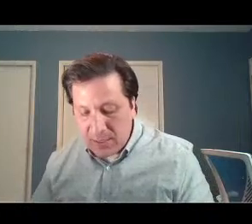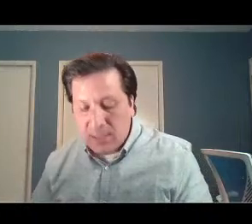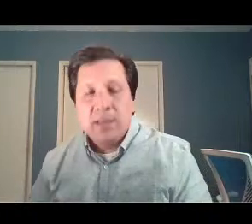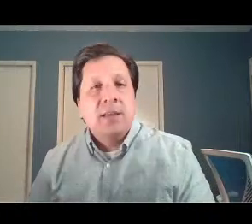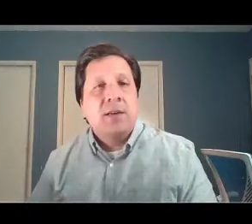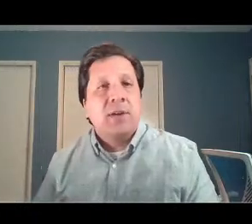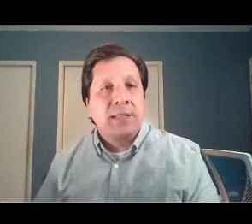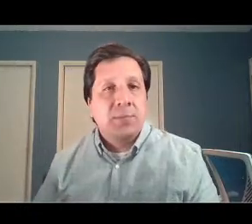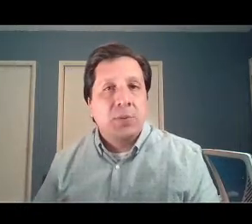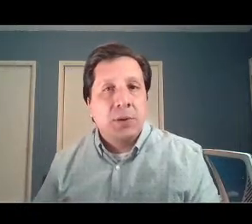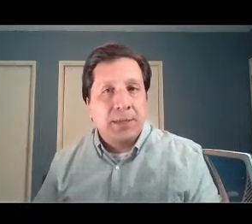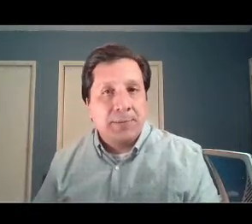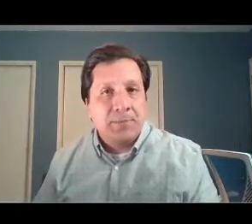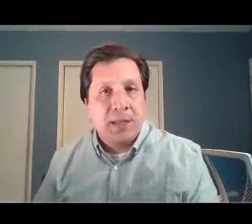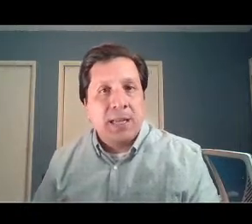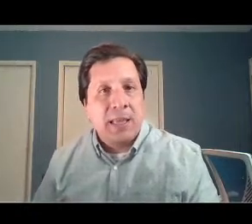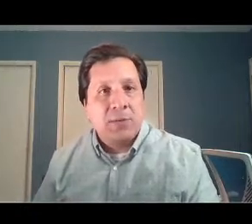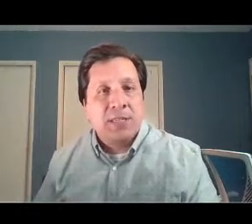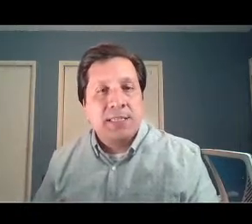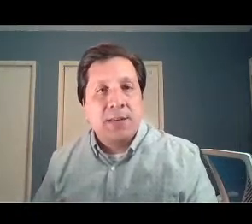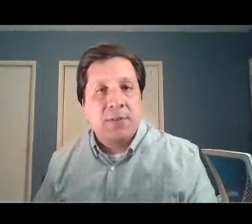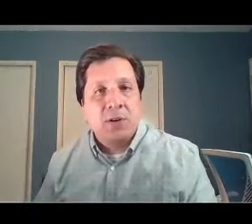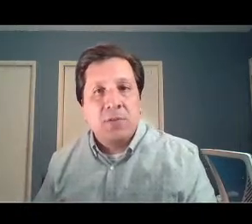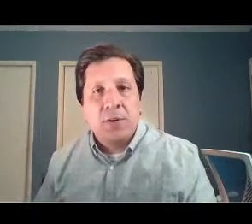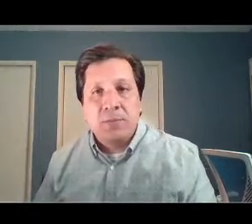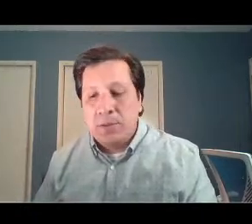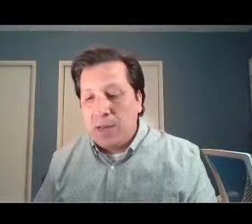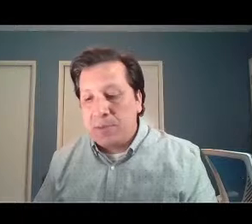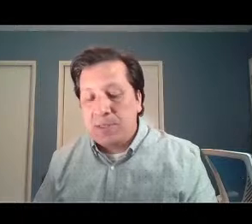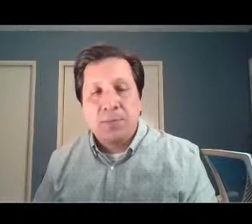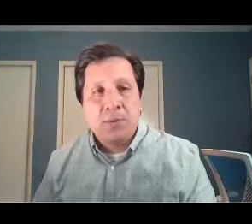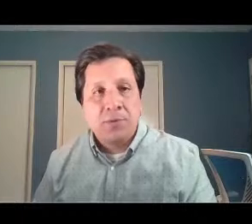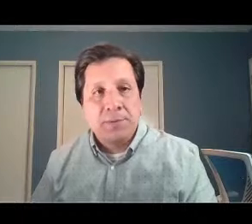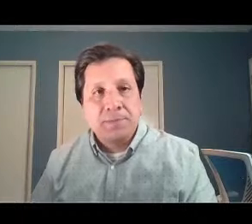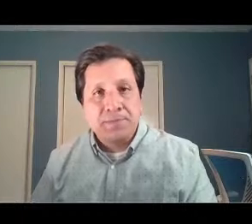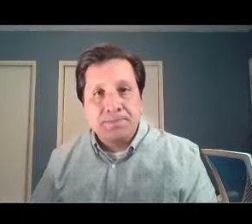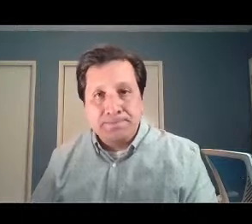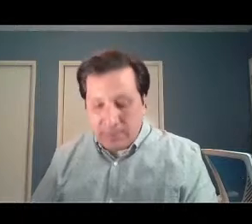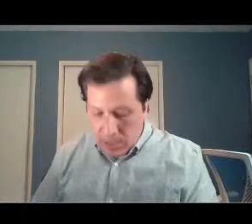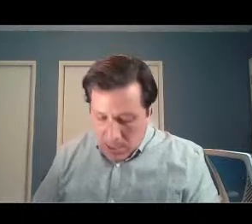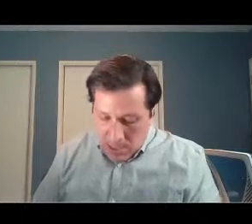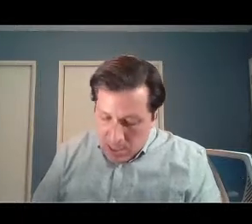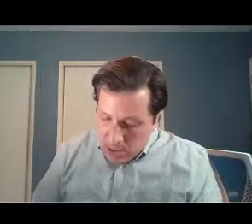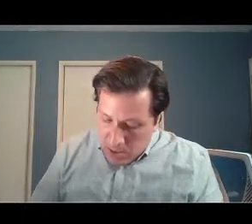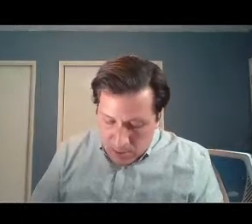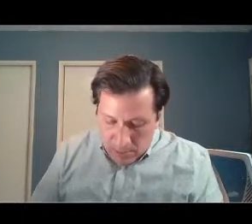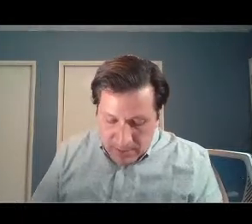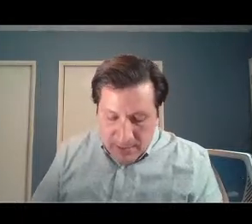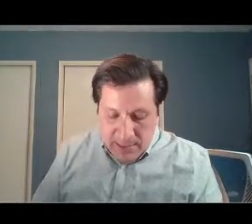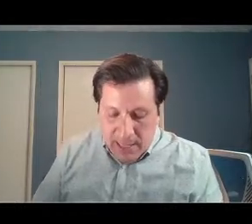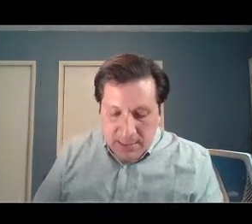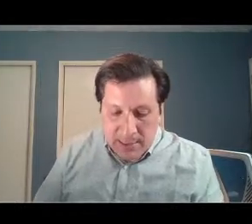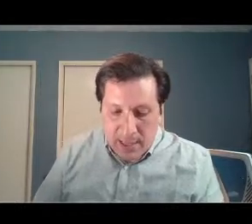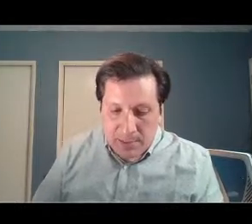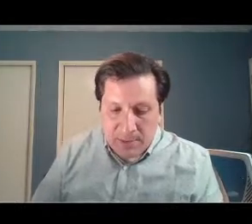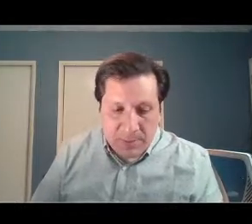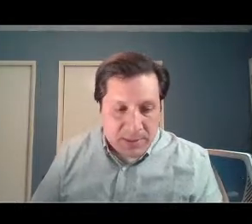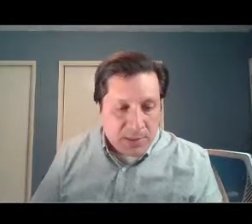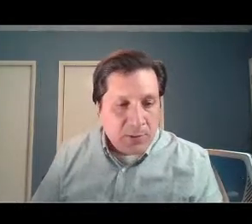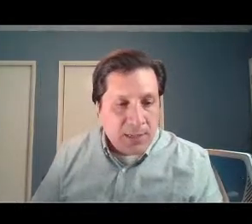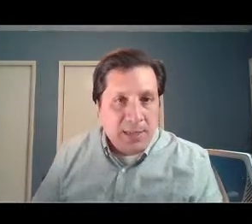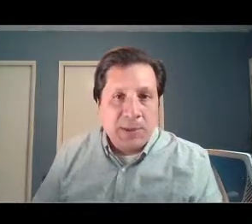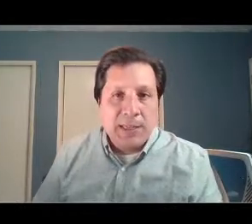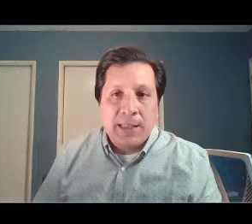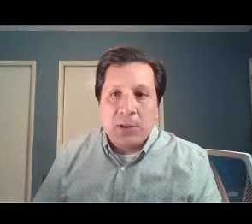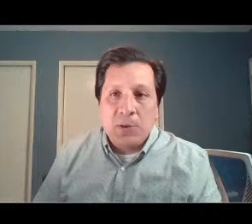notice on the affected employee and again that was a 70 vote St thank you all right that is the last item